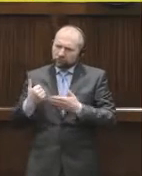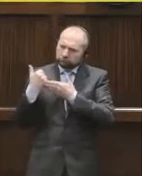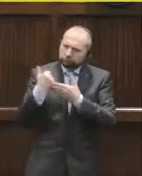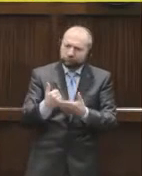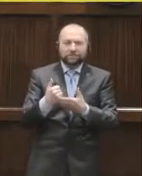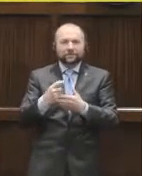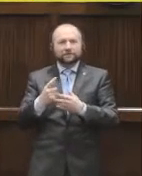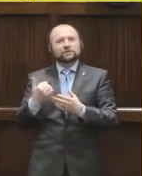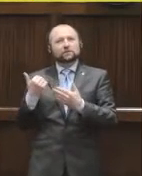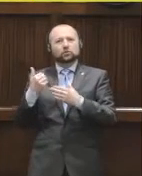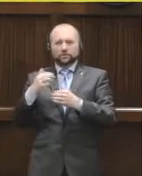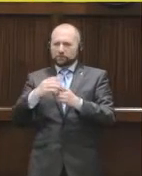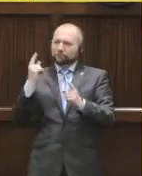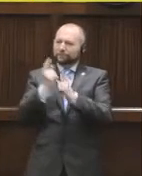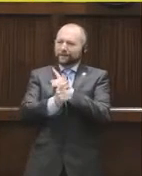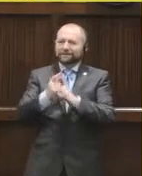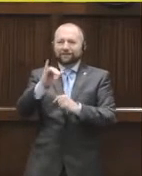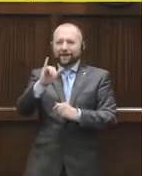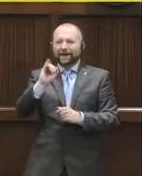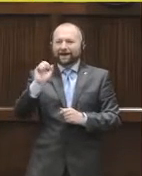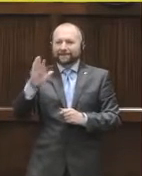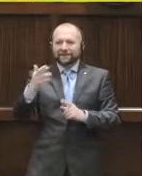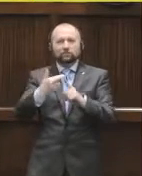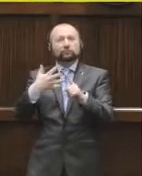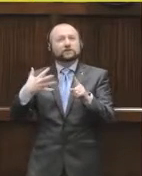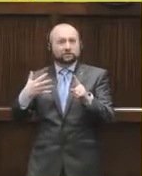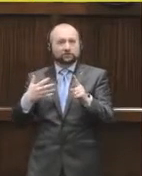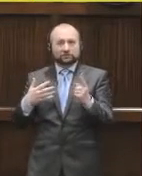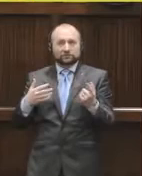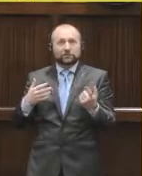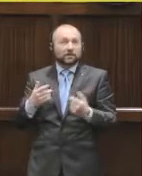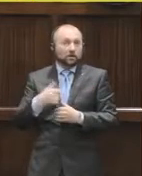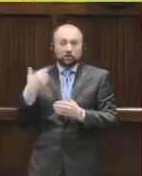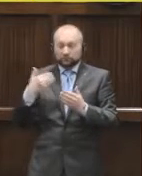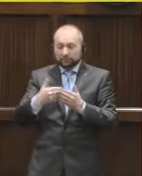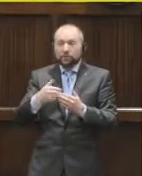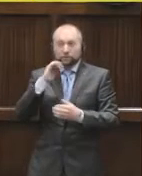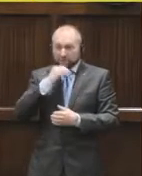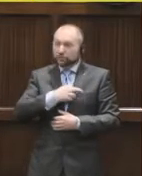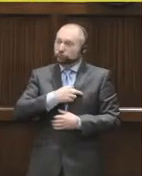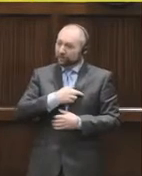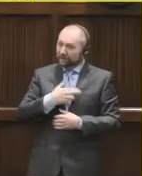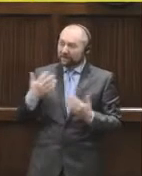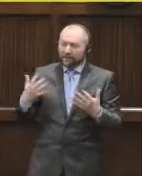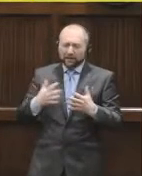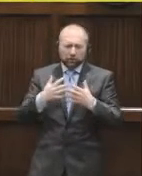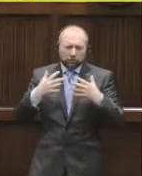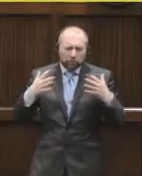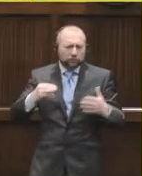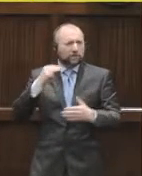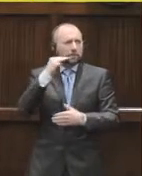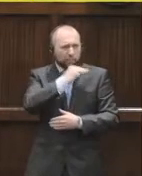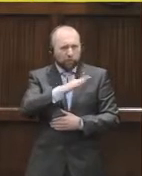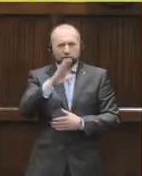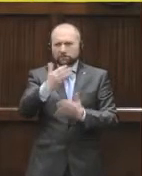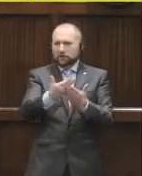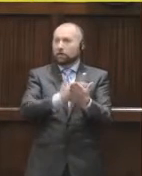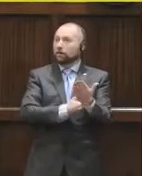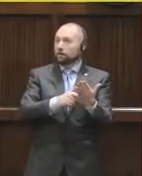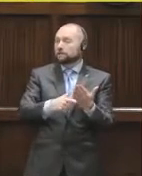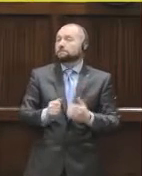of ISL recognition legislation, as it is an incredibly important piece of